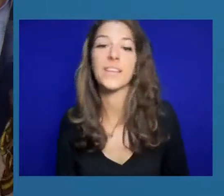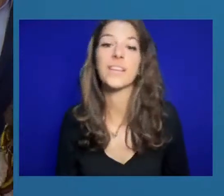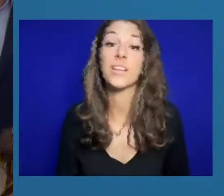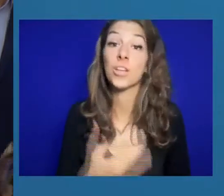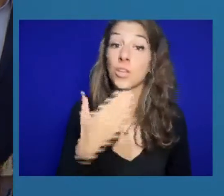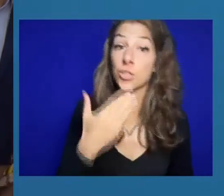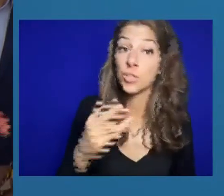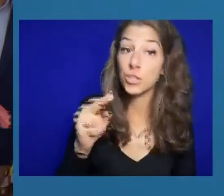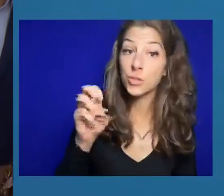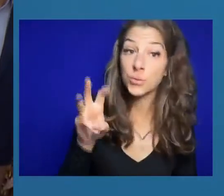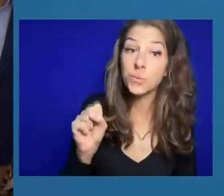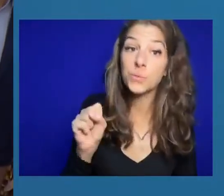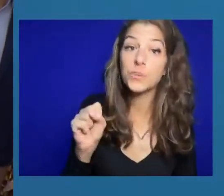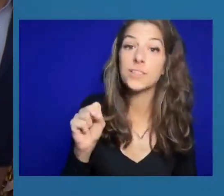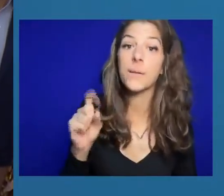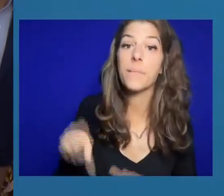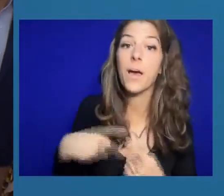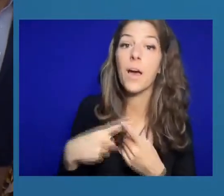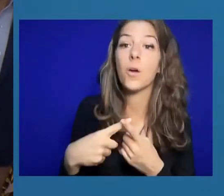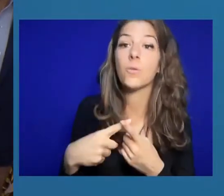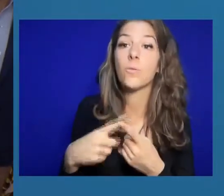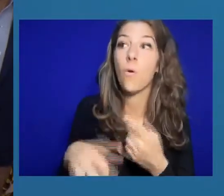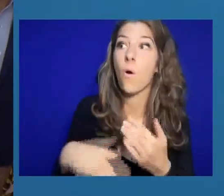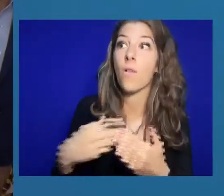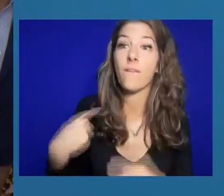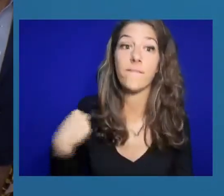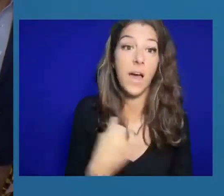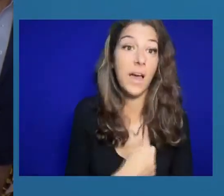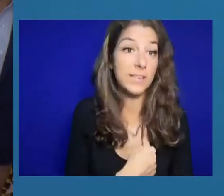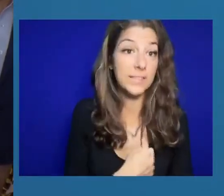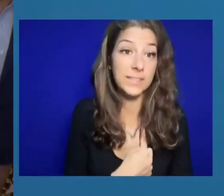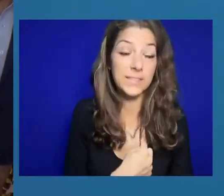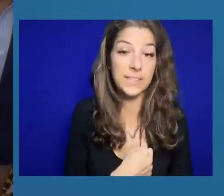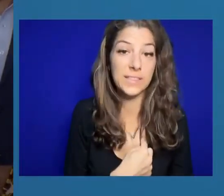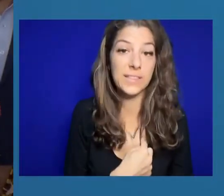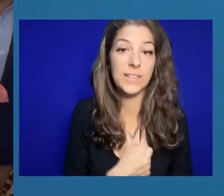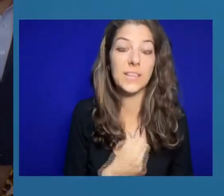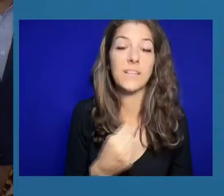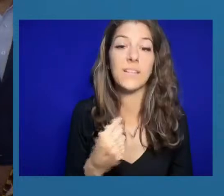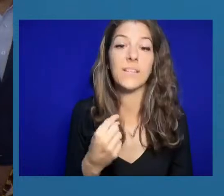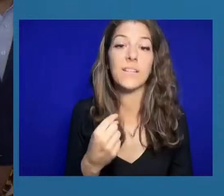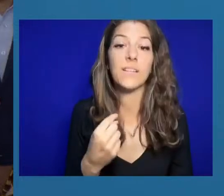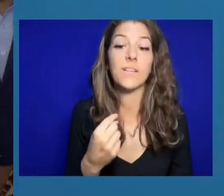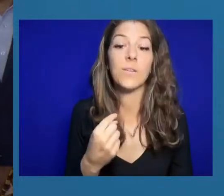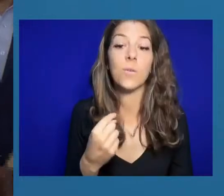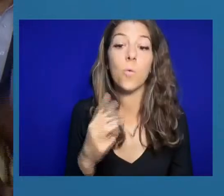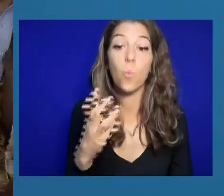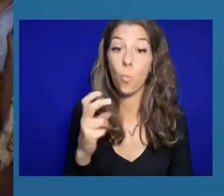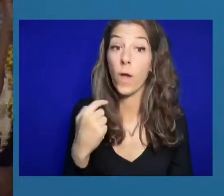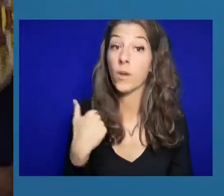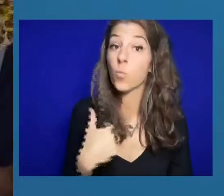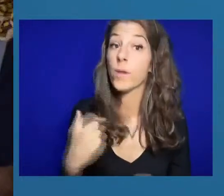news about all of us is that when we fight